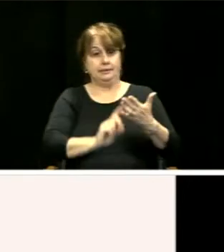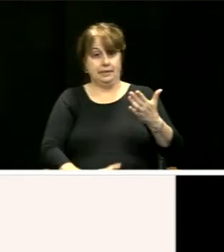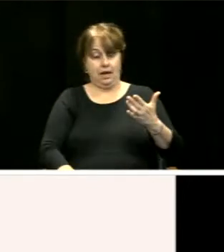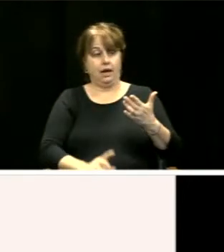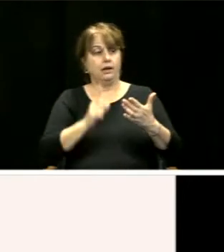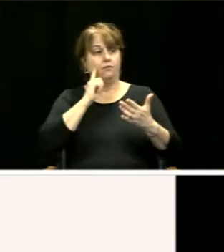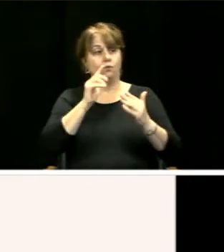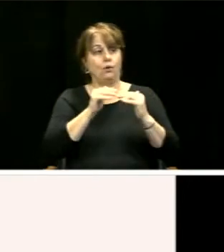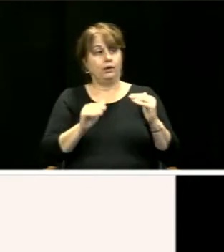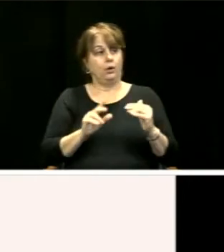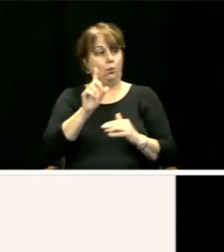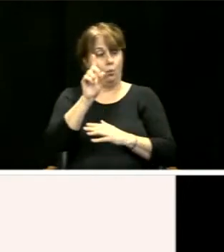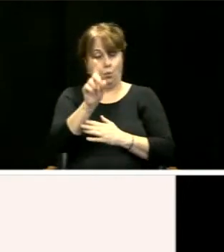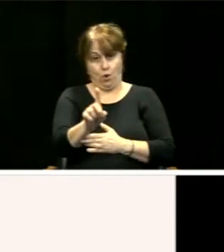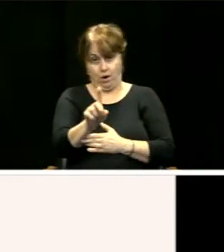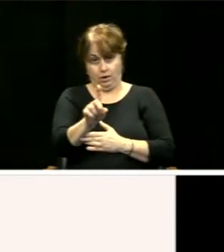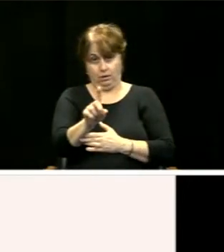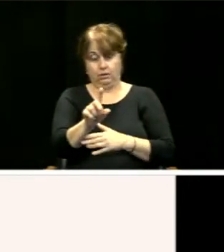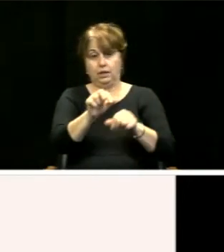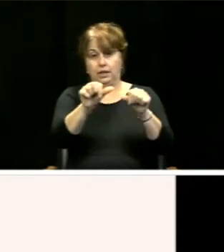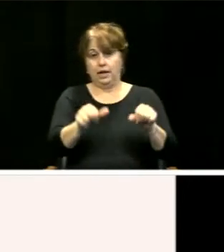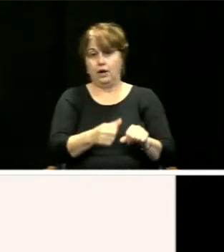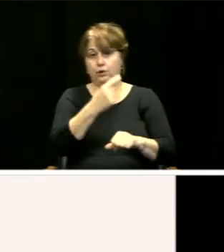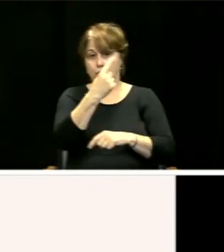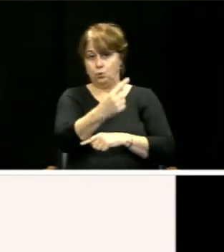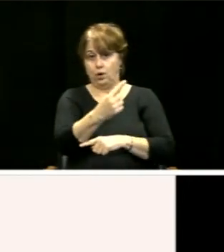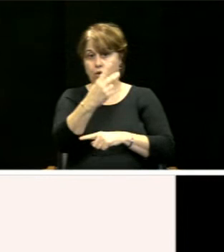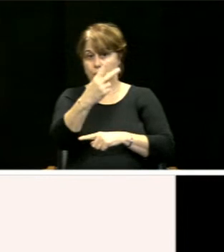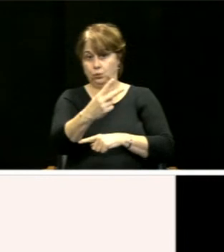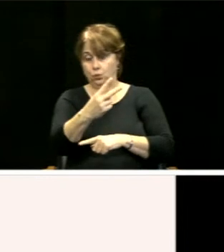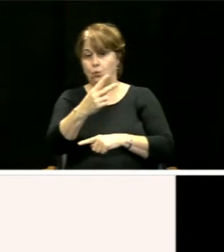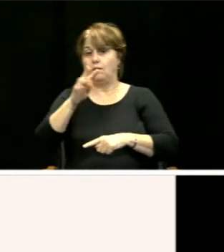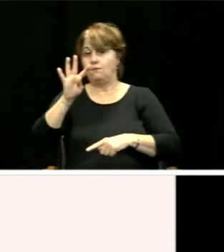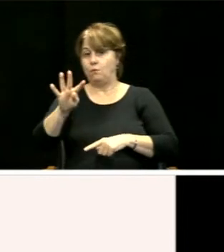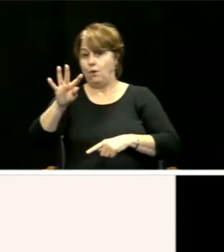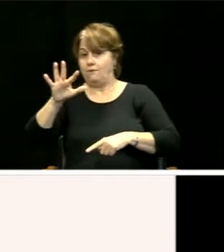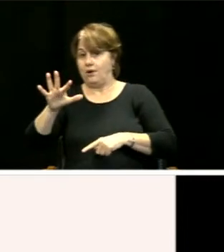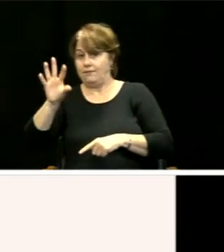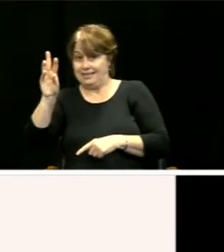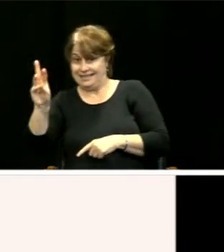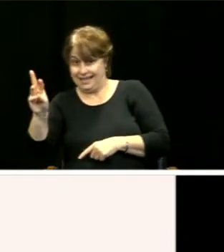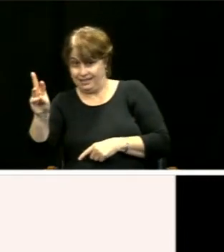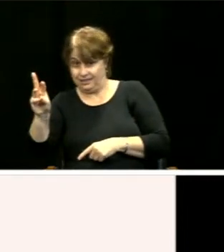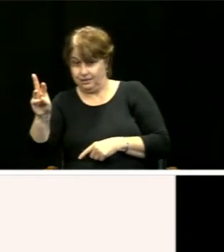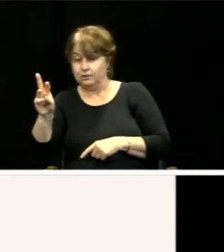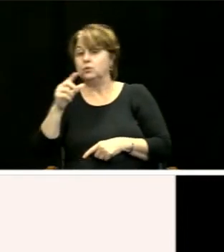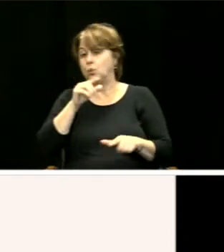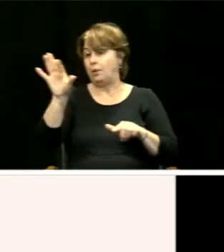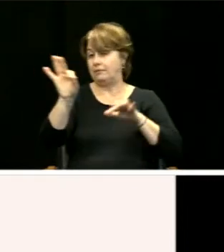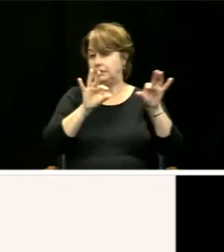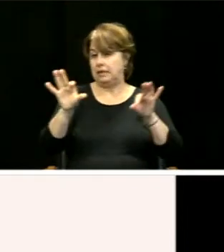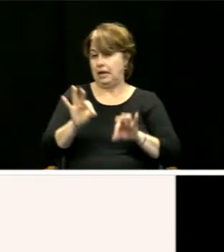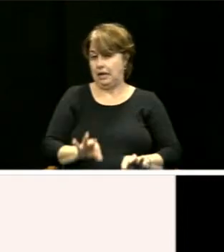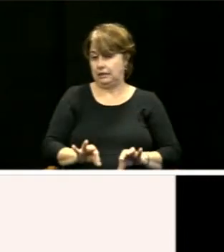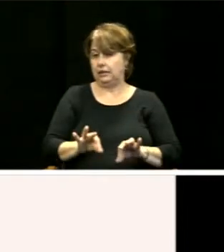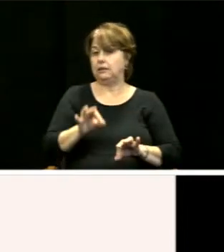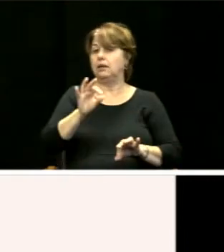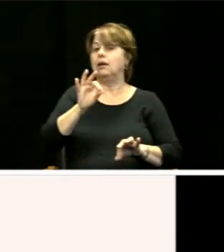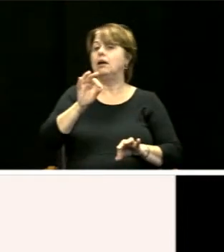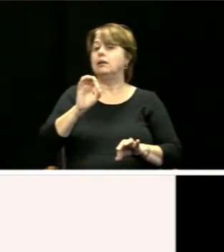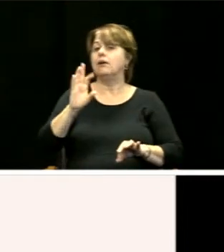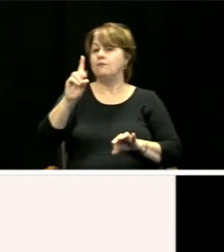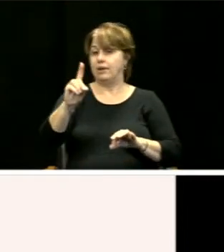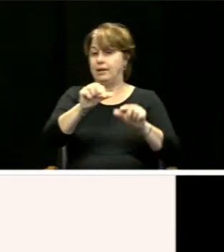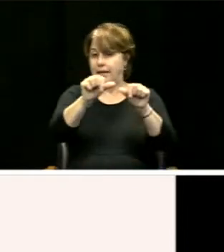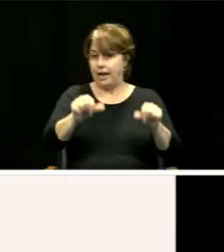the tier 1 that are in areas 1, 2, 4, 5, and 6. So we have selected the Feet area in area